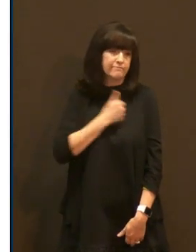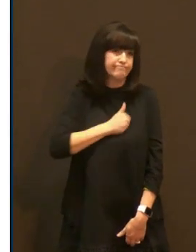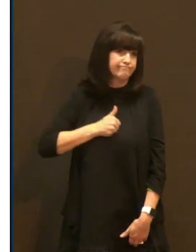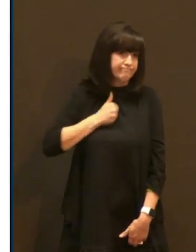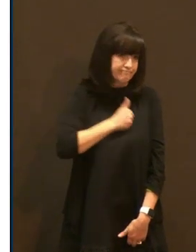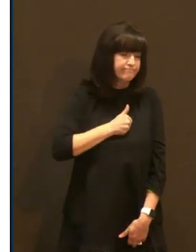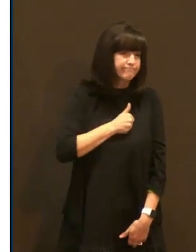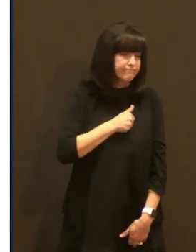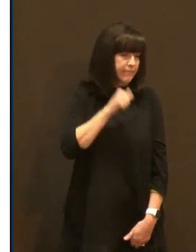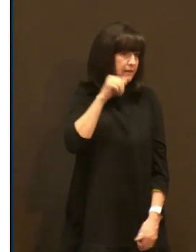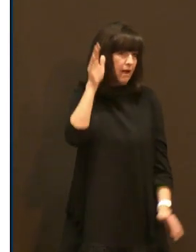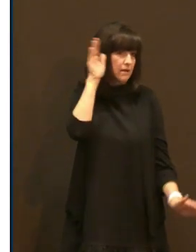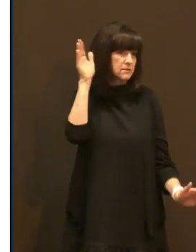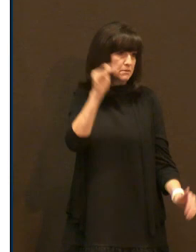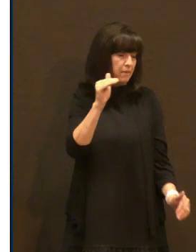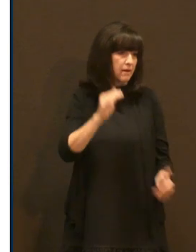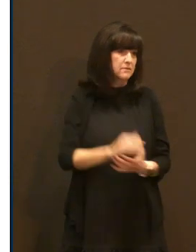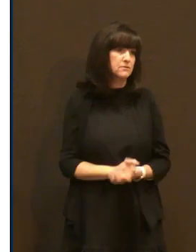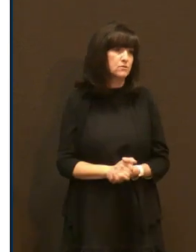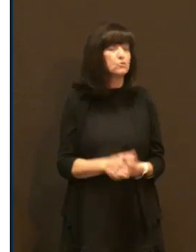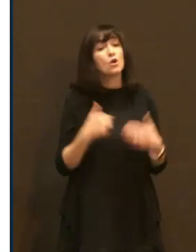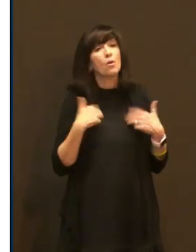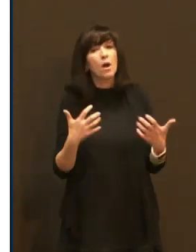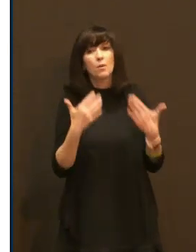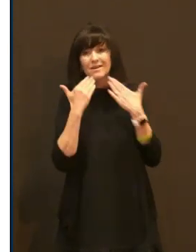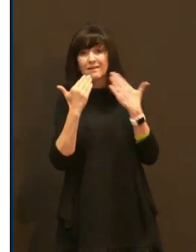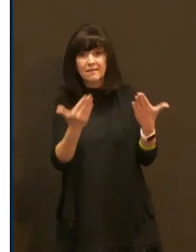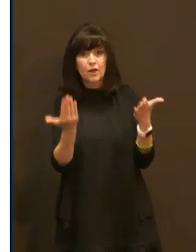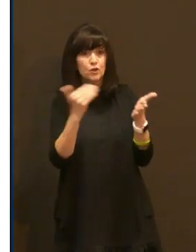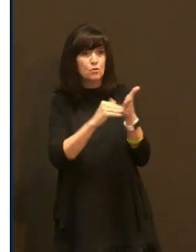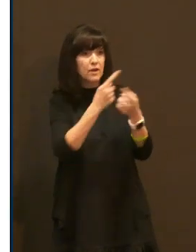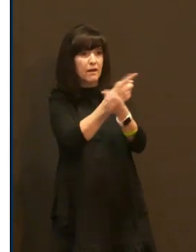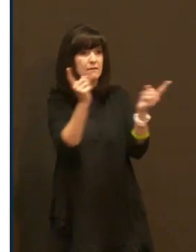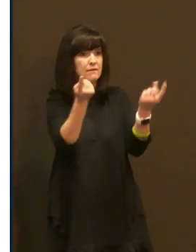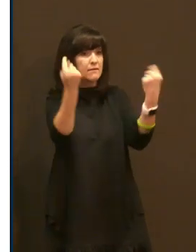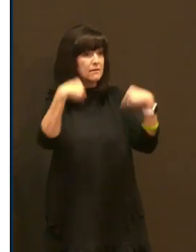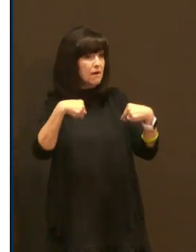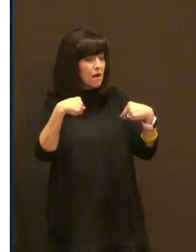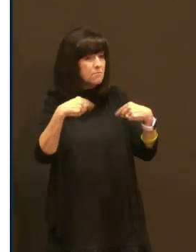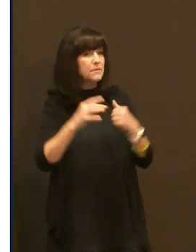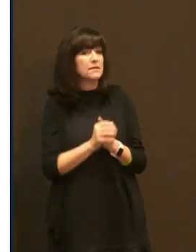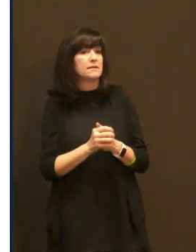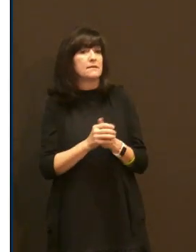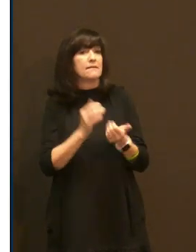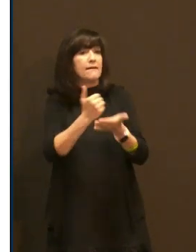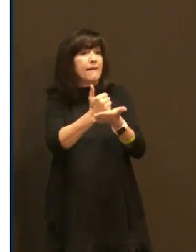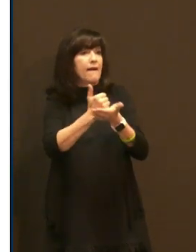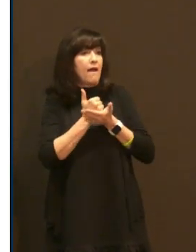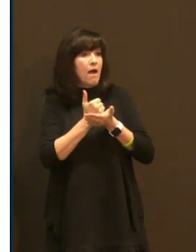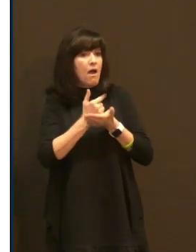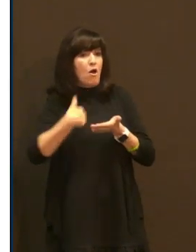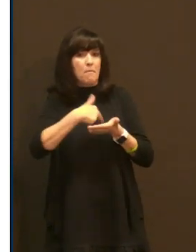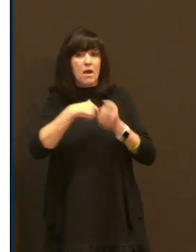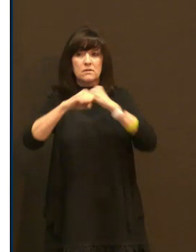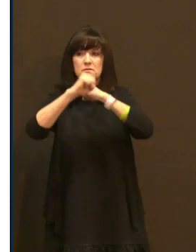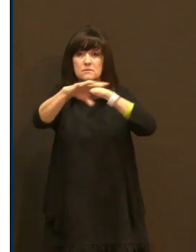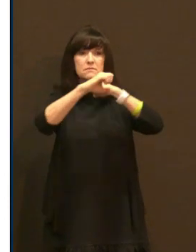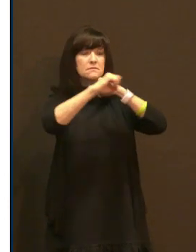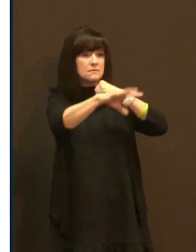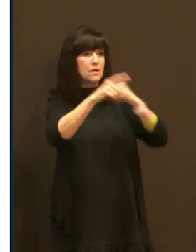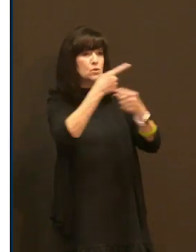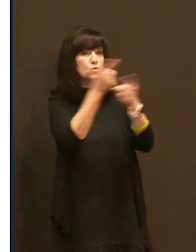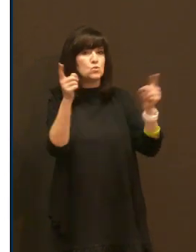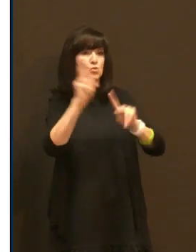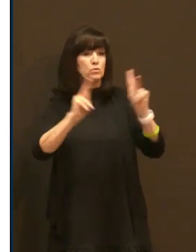So again, thank to the media for coming. Thank you for helping us get the word out through the last 3